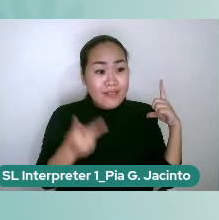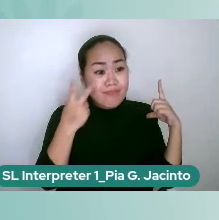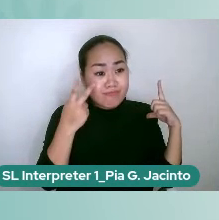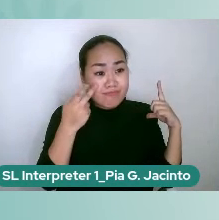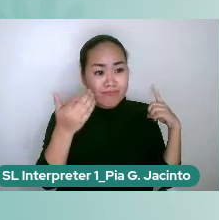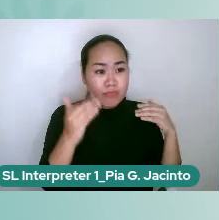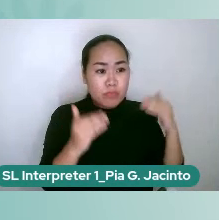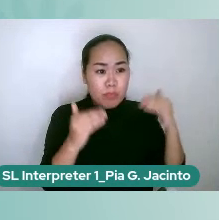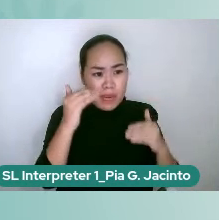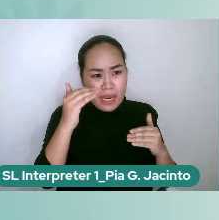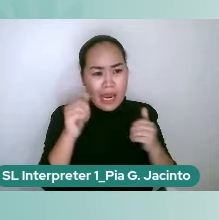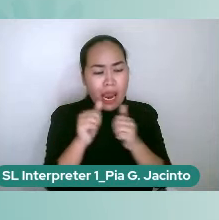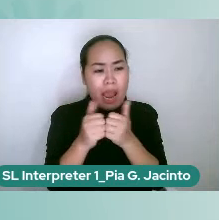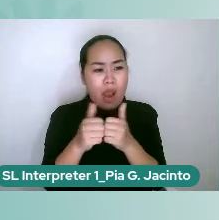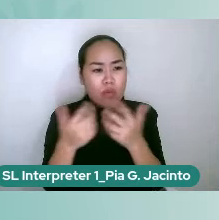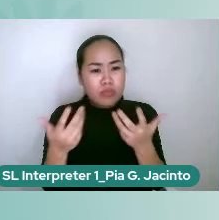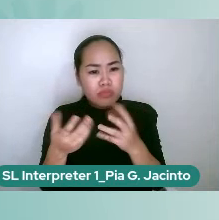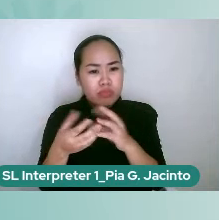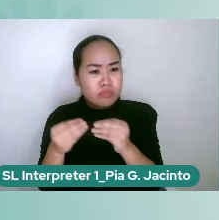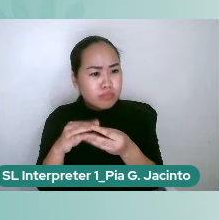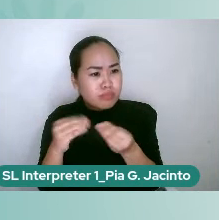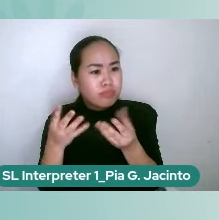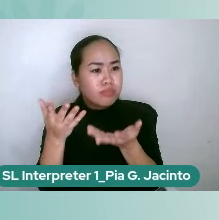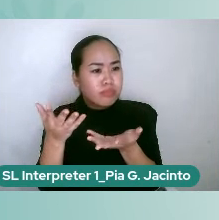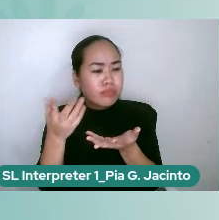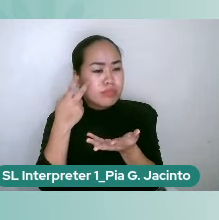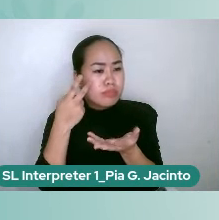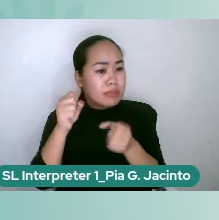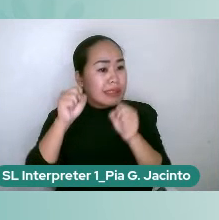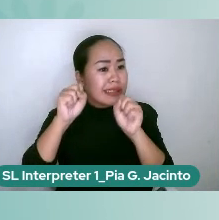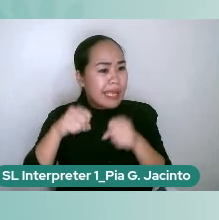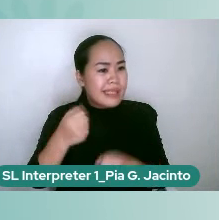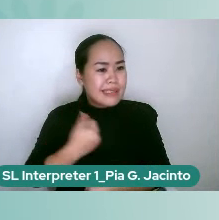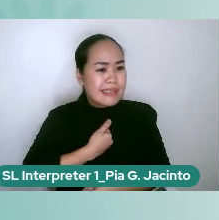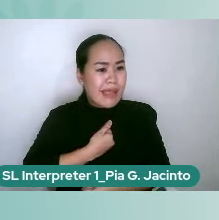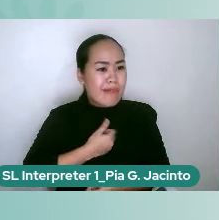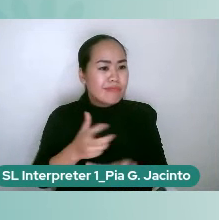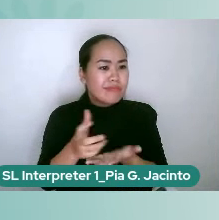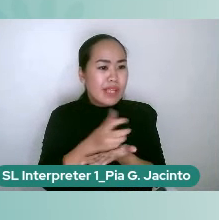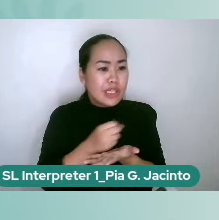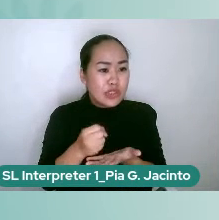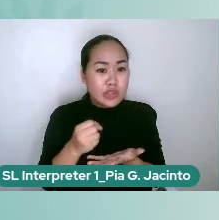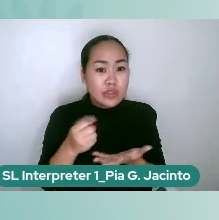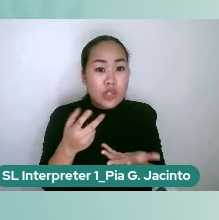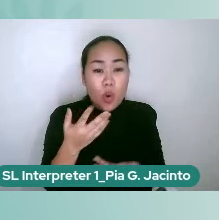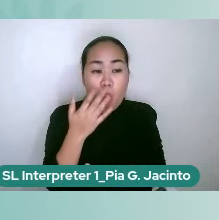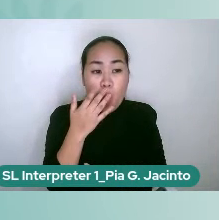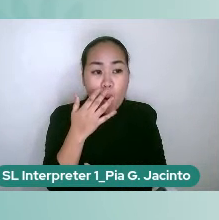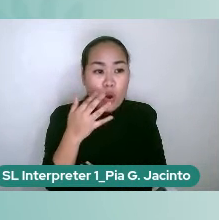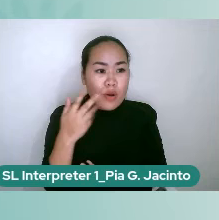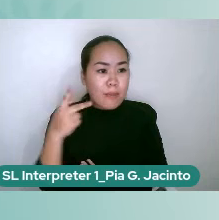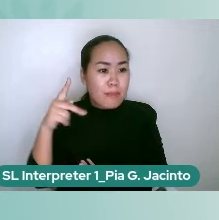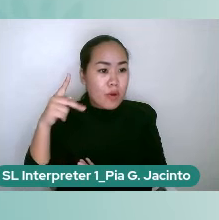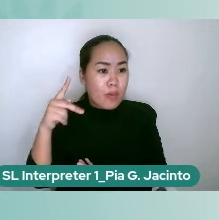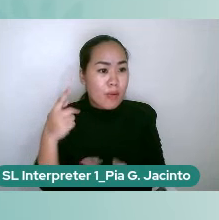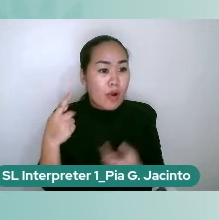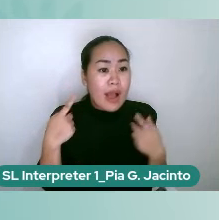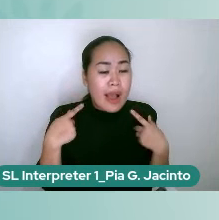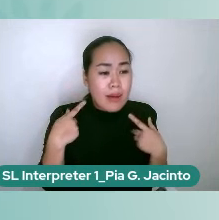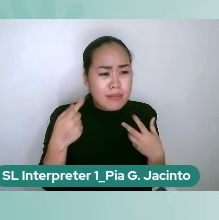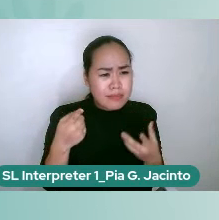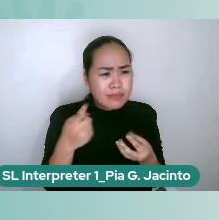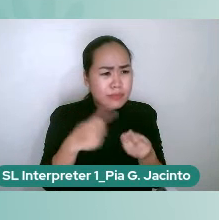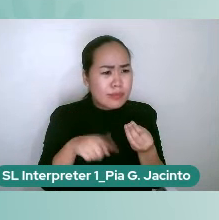on signal amplification, you can see that self-collection in purple underperformed, particularly with regards to